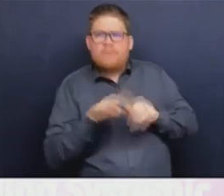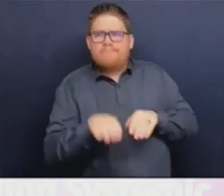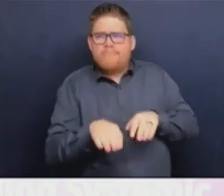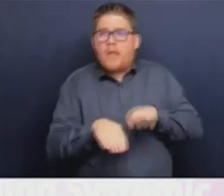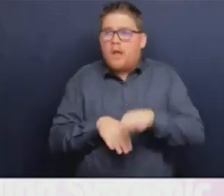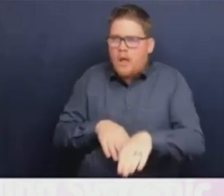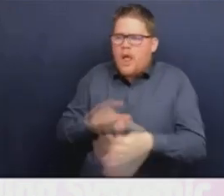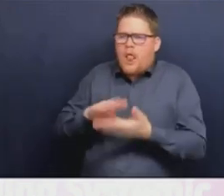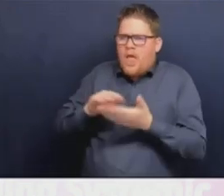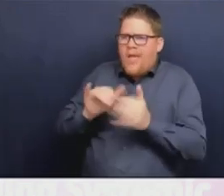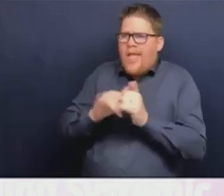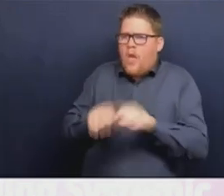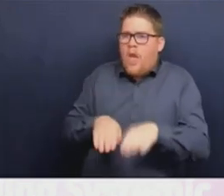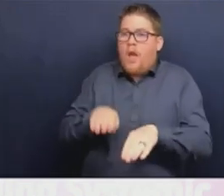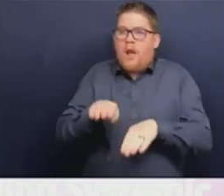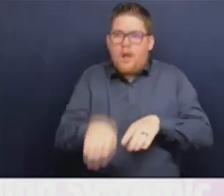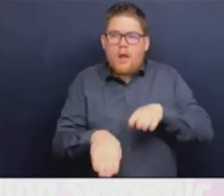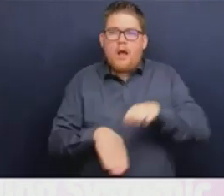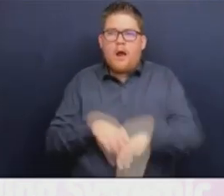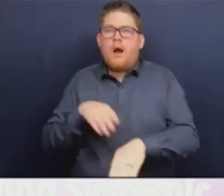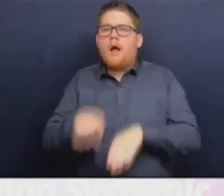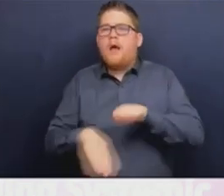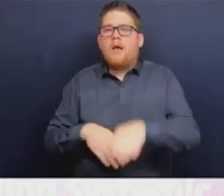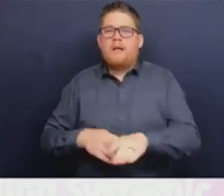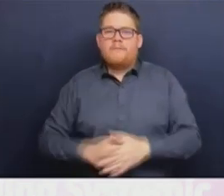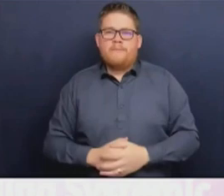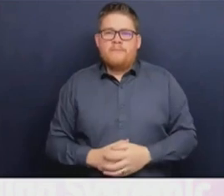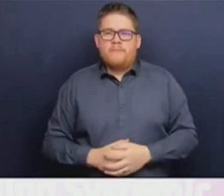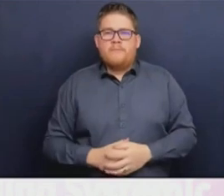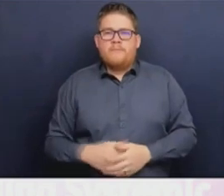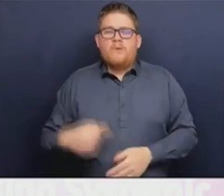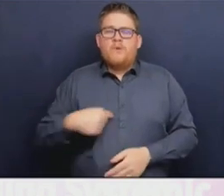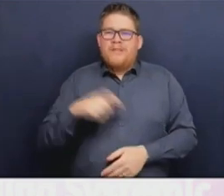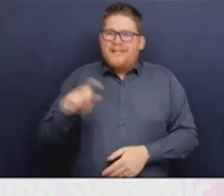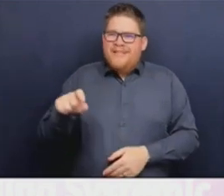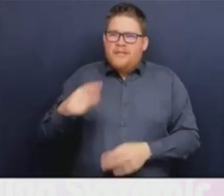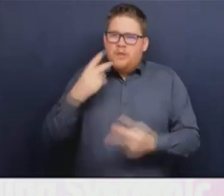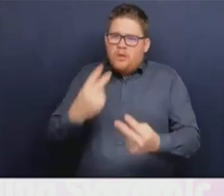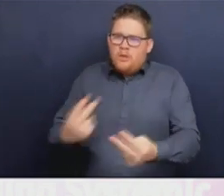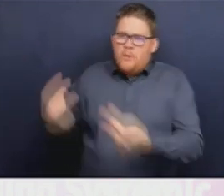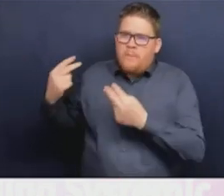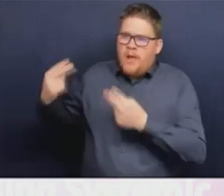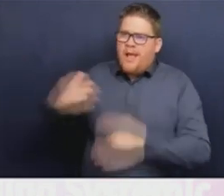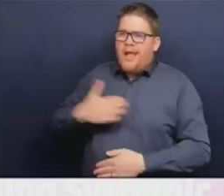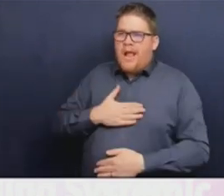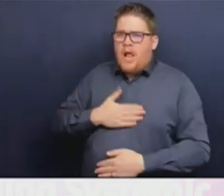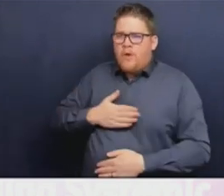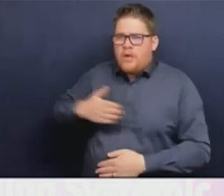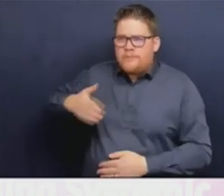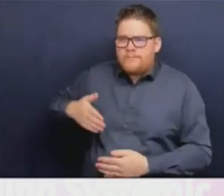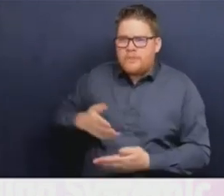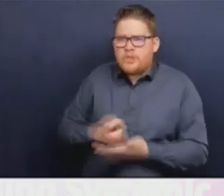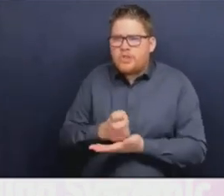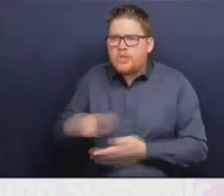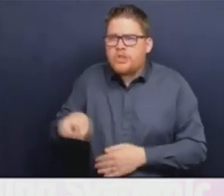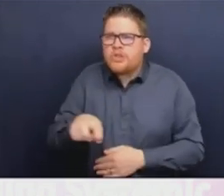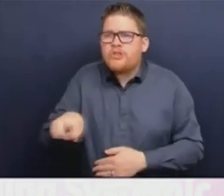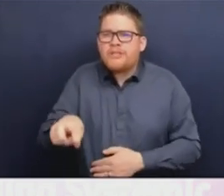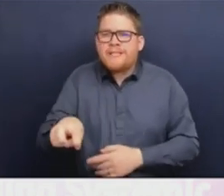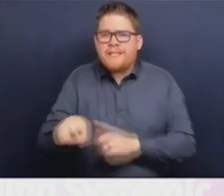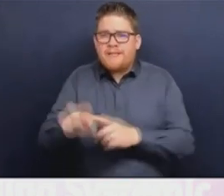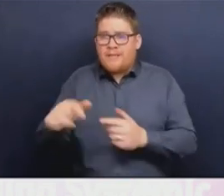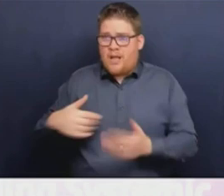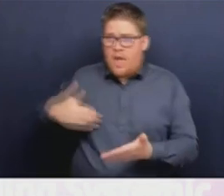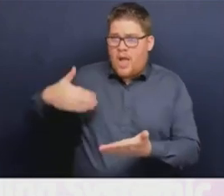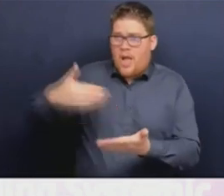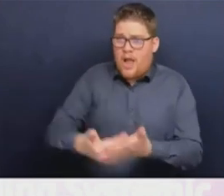on the journey to get here. Celebrate that moment, as Dr. Francis has so ably done for all of us, I think. And then,